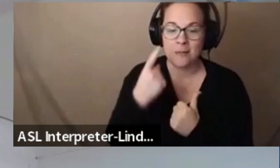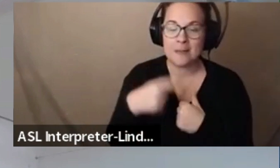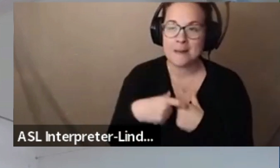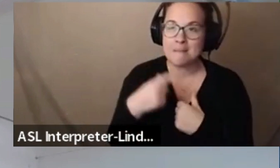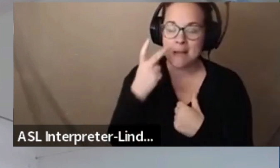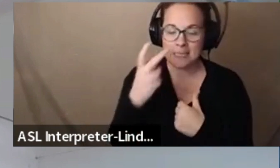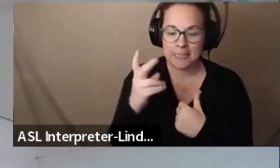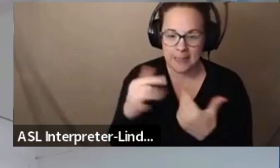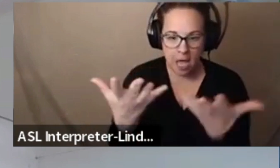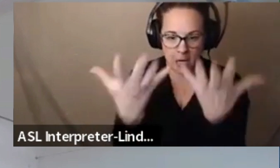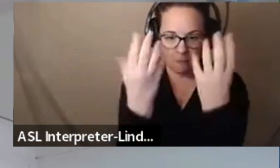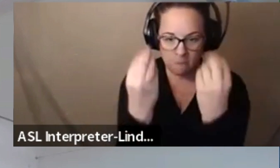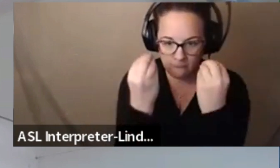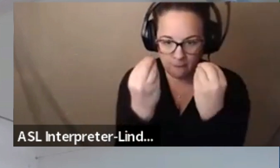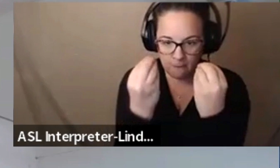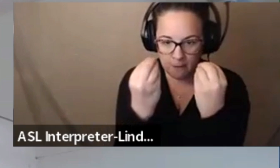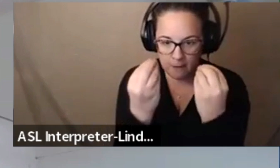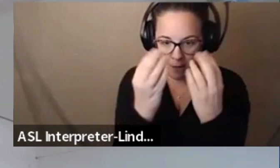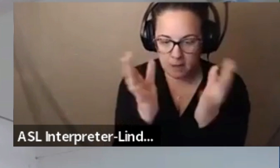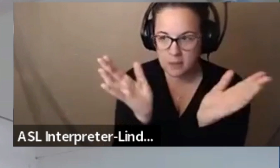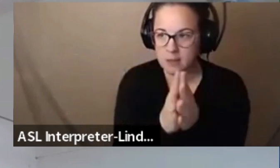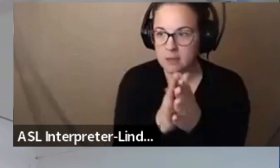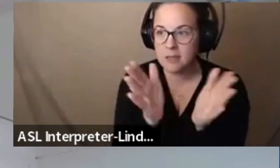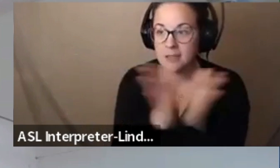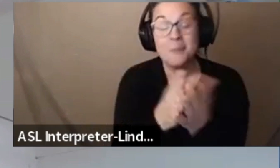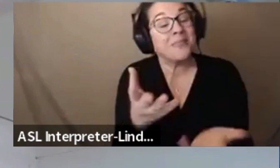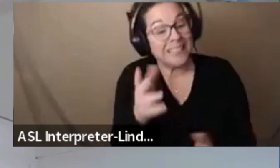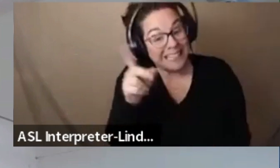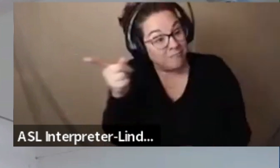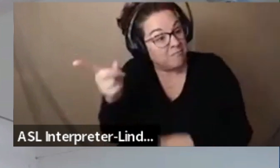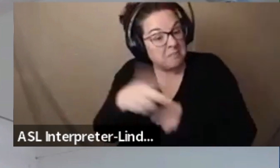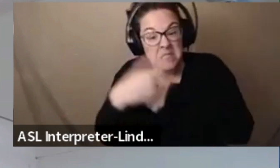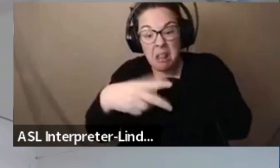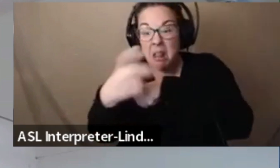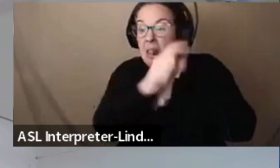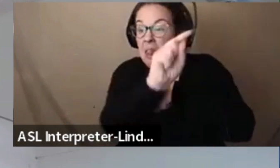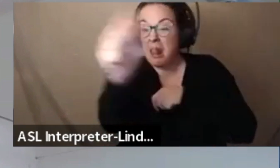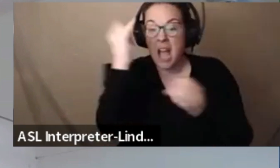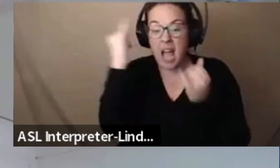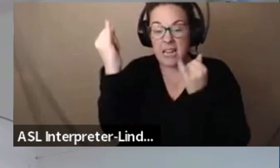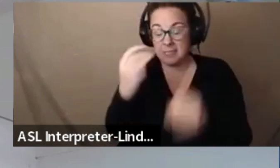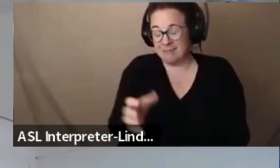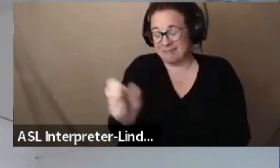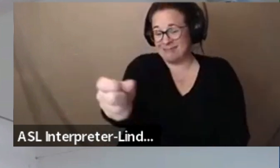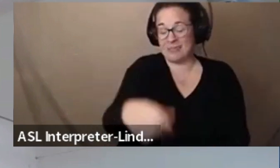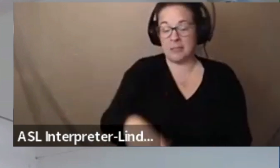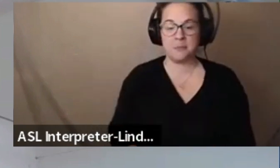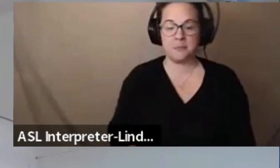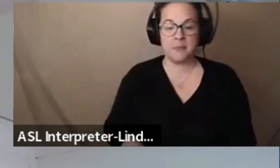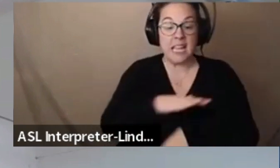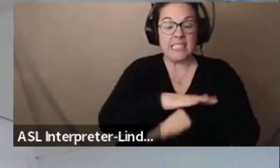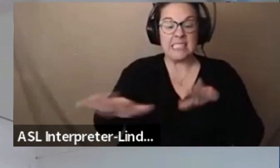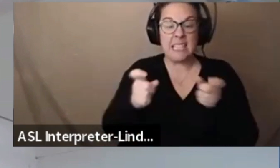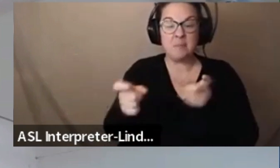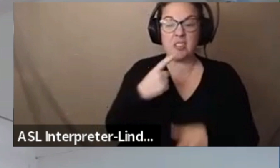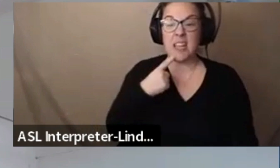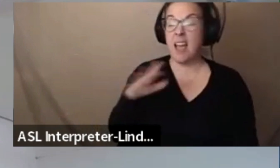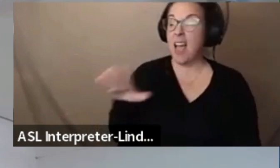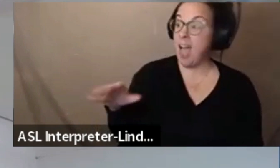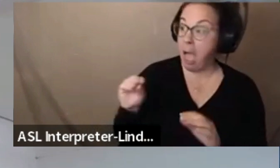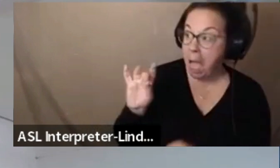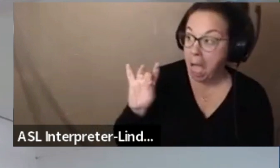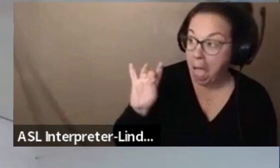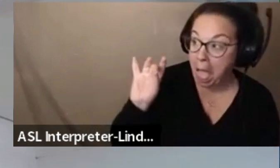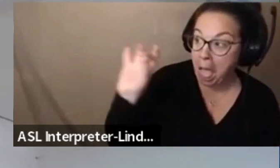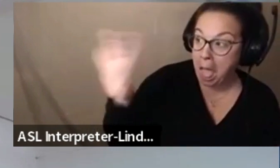does, of course, the stolen ideas from other people. I'm sure the stage manager went, maybe they should say this. And, oh, okay, I'll do that. I'm sure